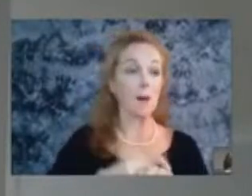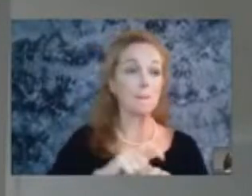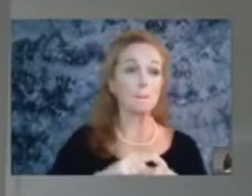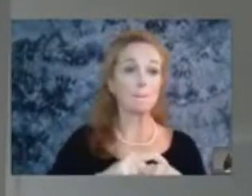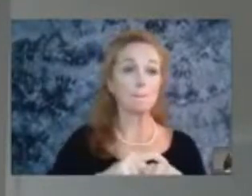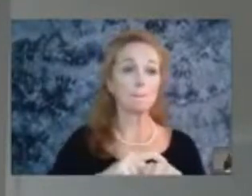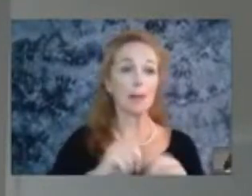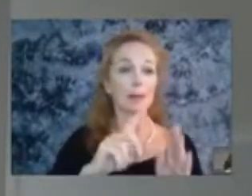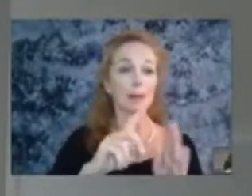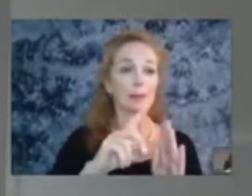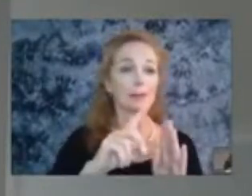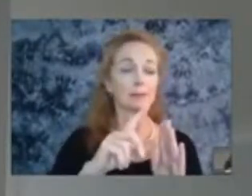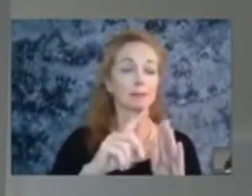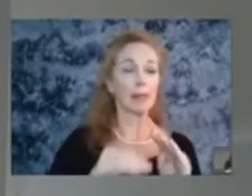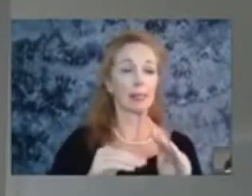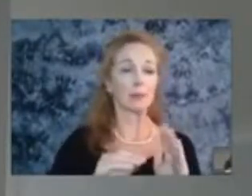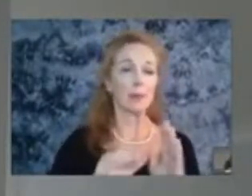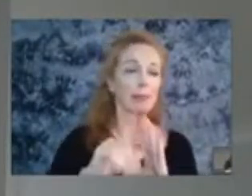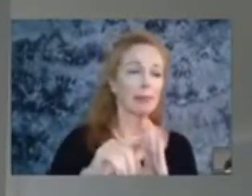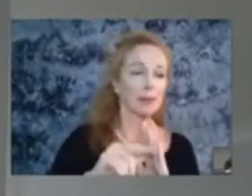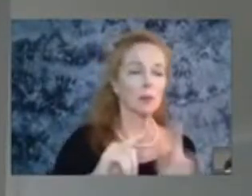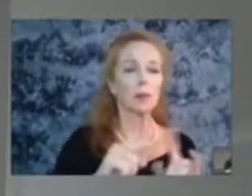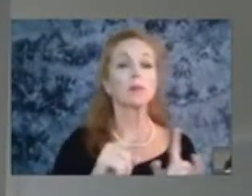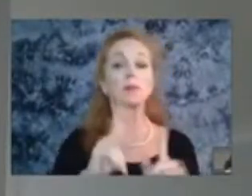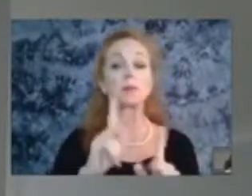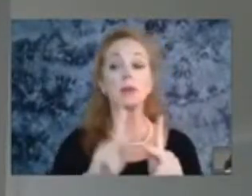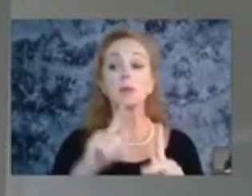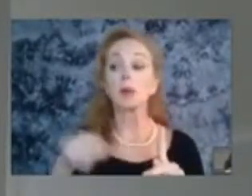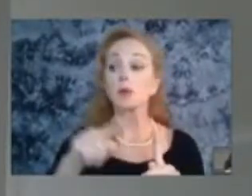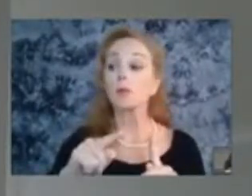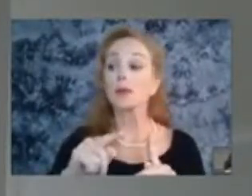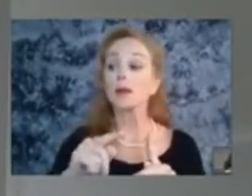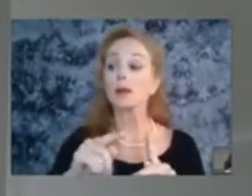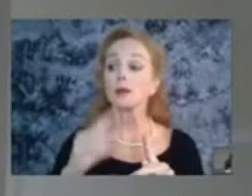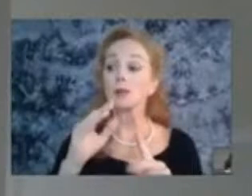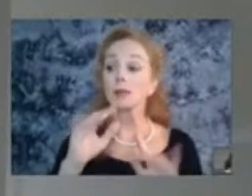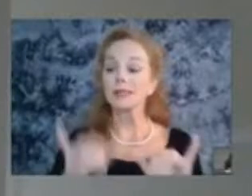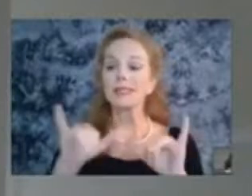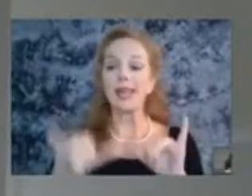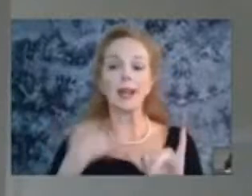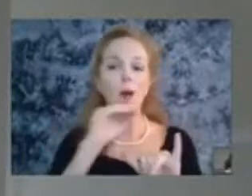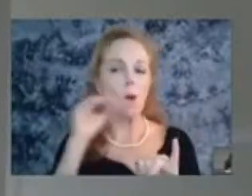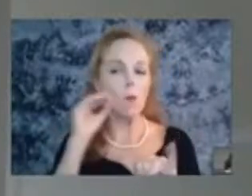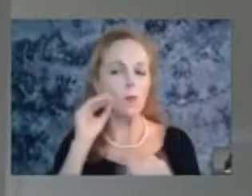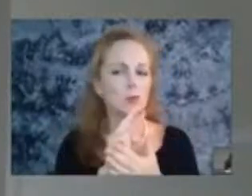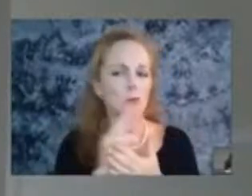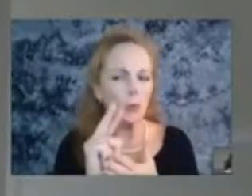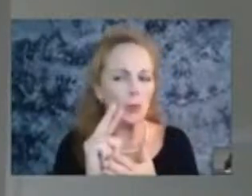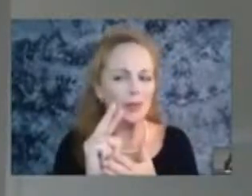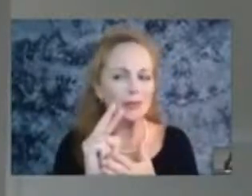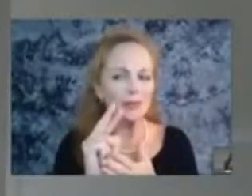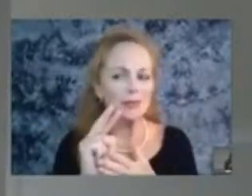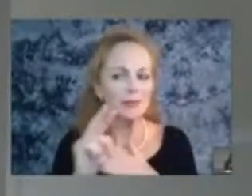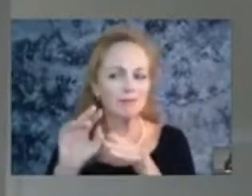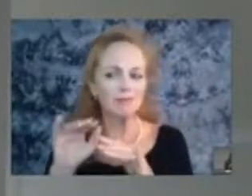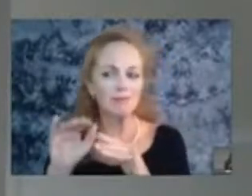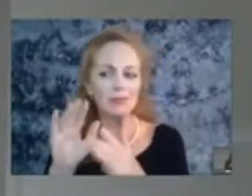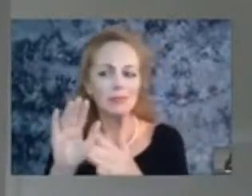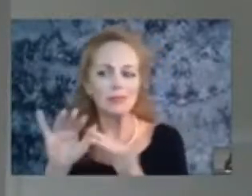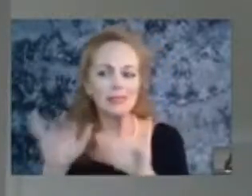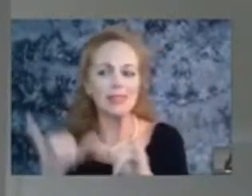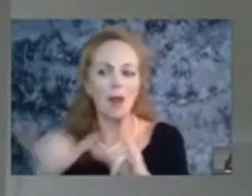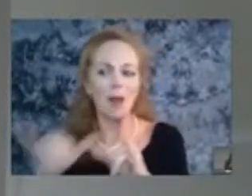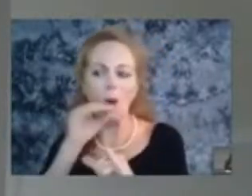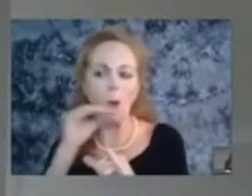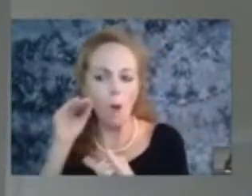for the folks who would be experiencing the 2 weeks of remote and not be taking the bus, will their time